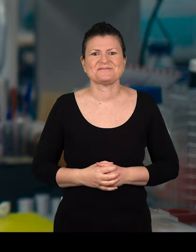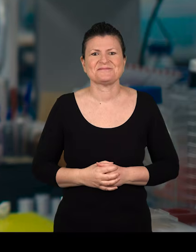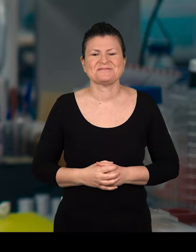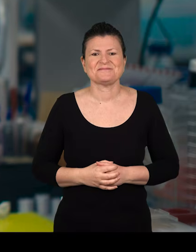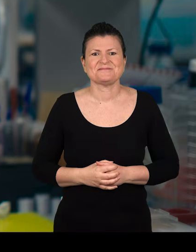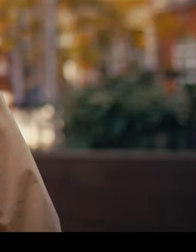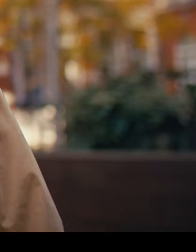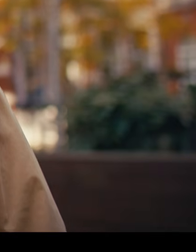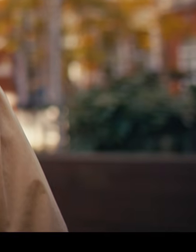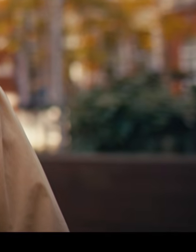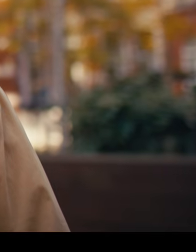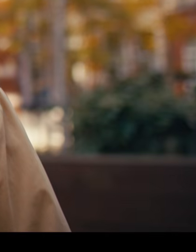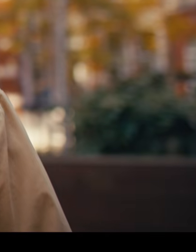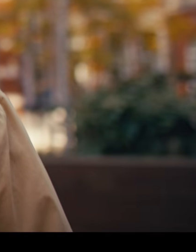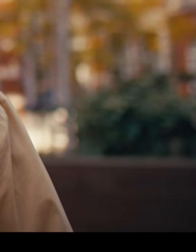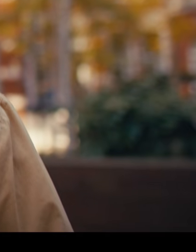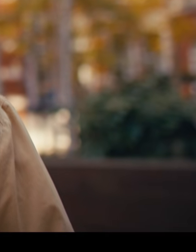all I wanted to do.